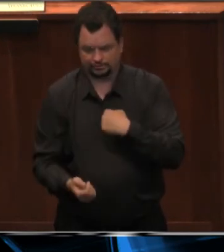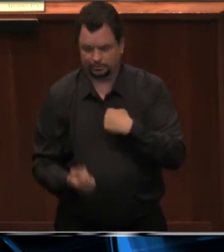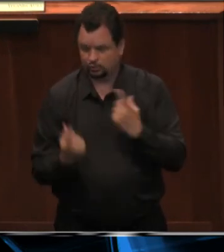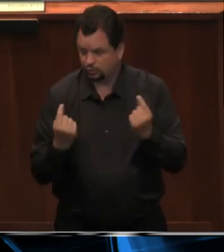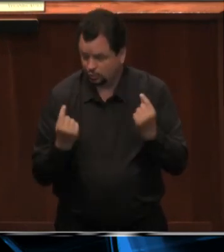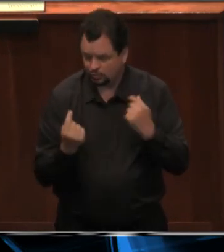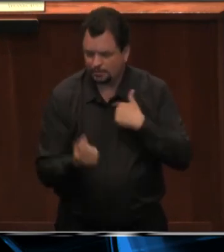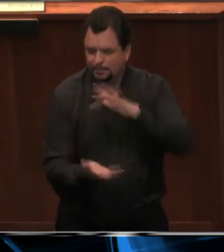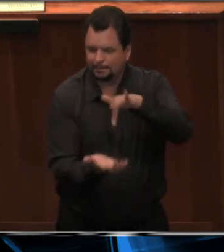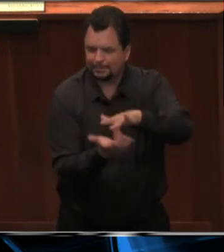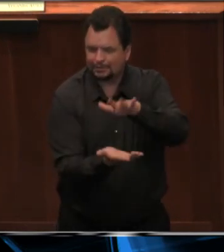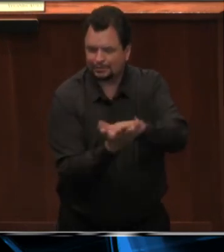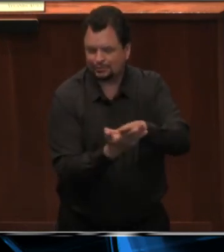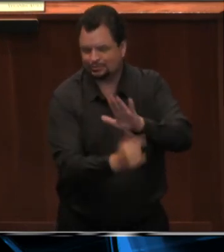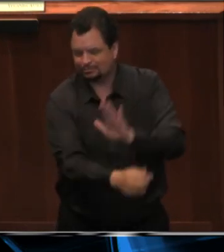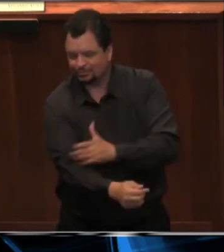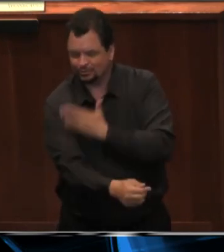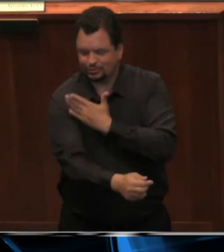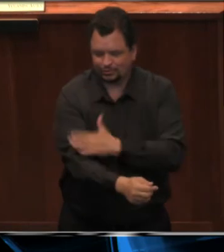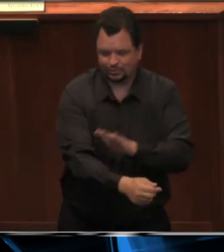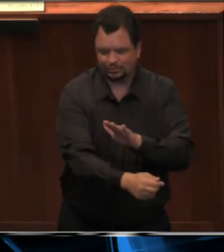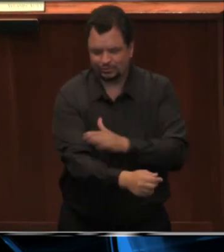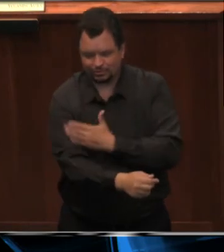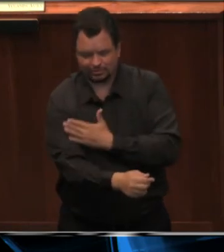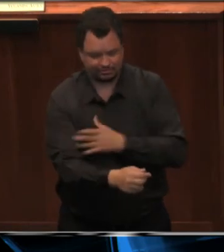This is what I plan on wearing to school.